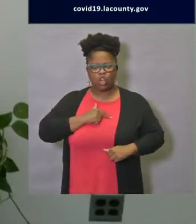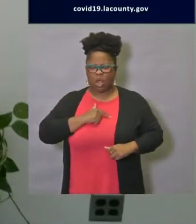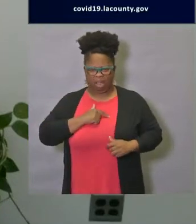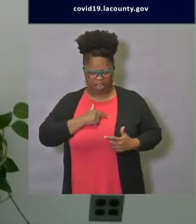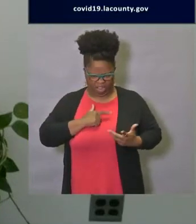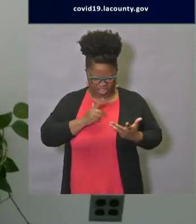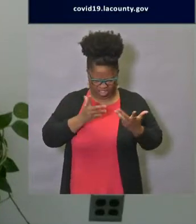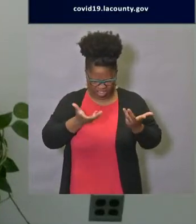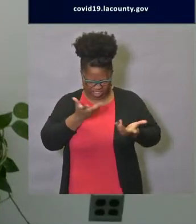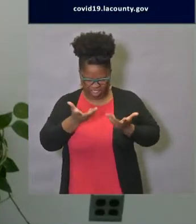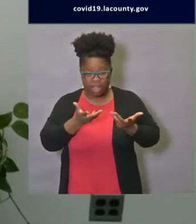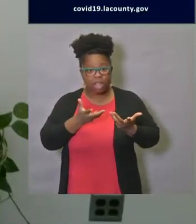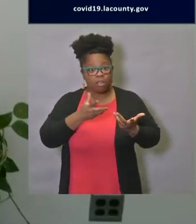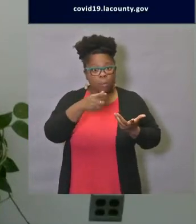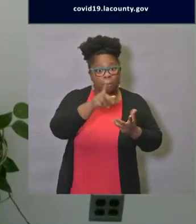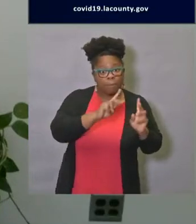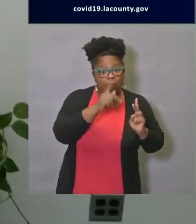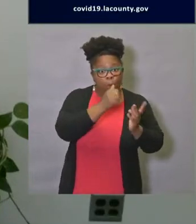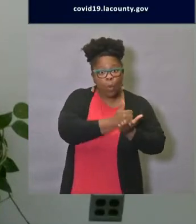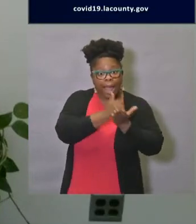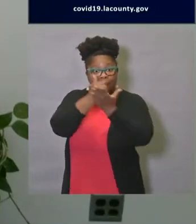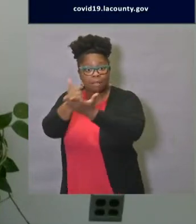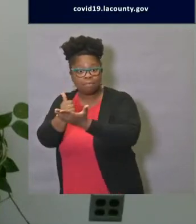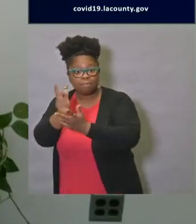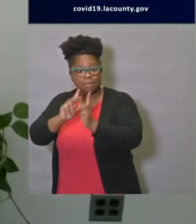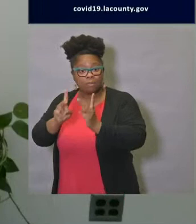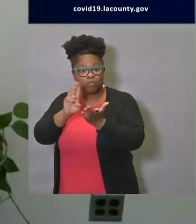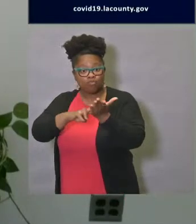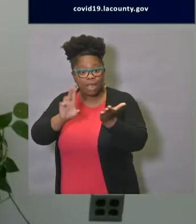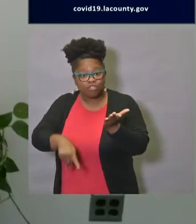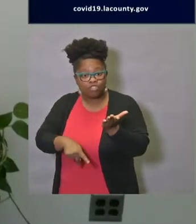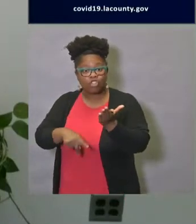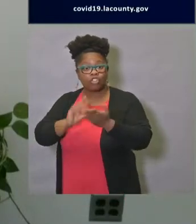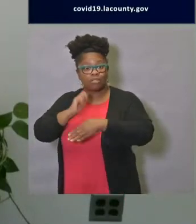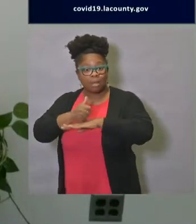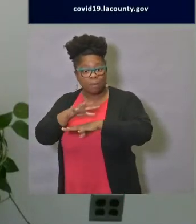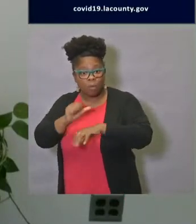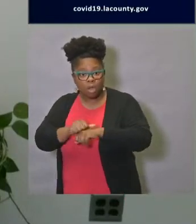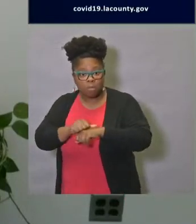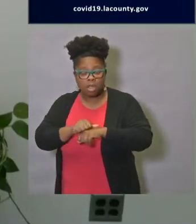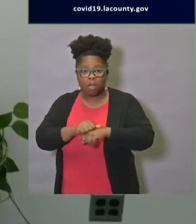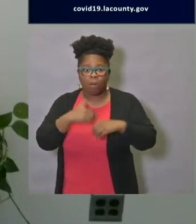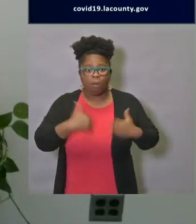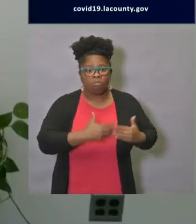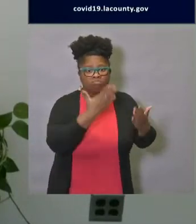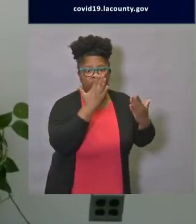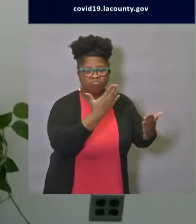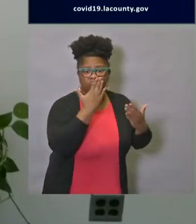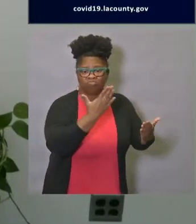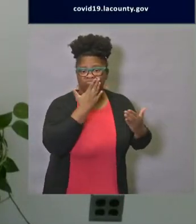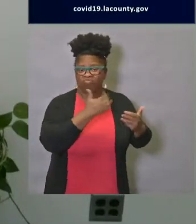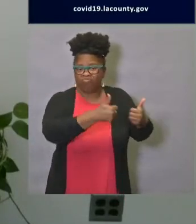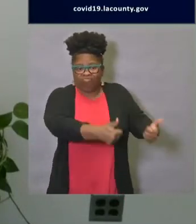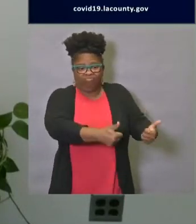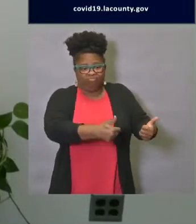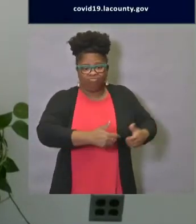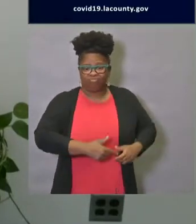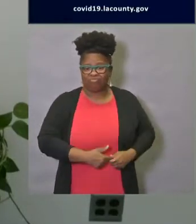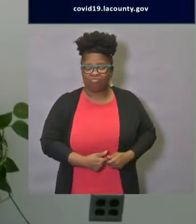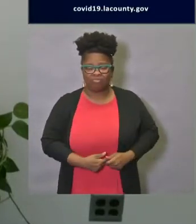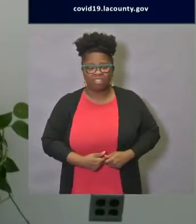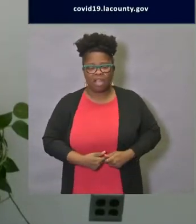who are eligible get registered and get their appointments is deeply appreciated. And I really,